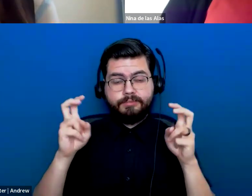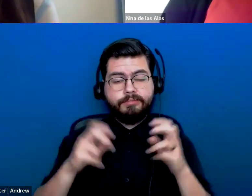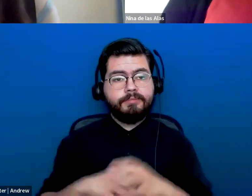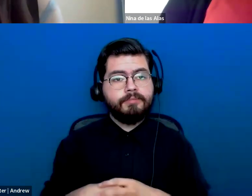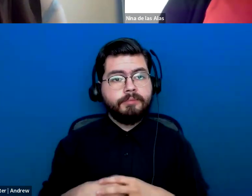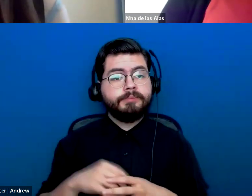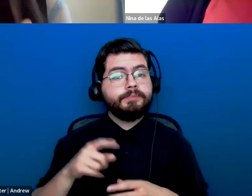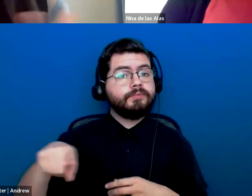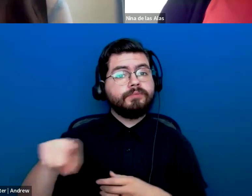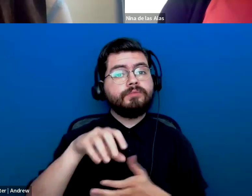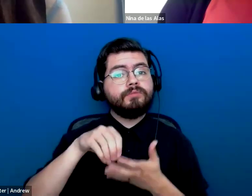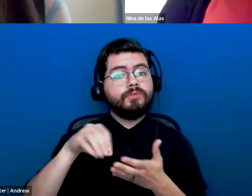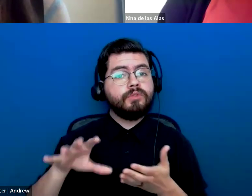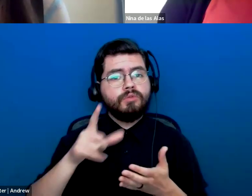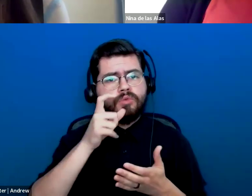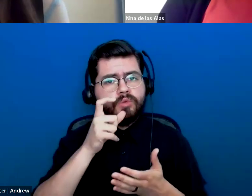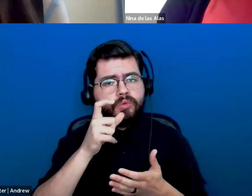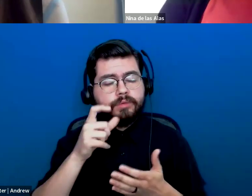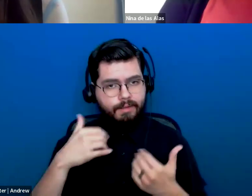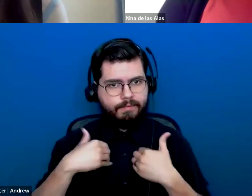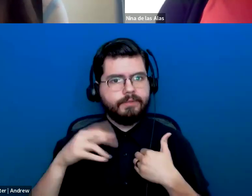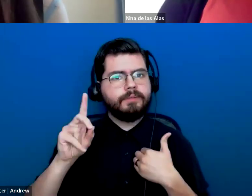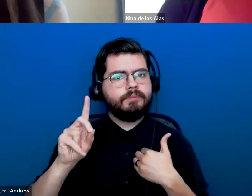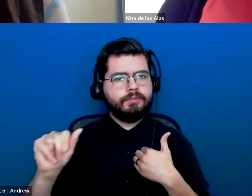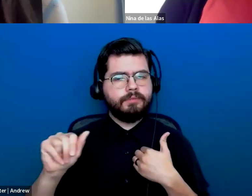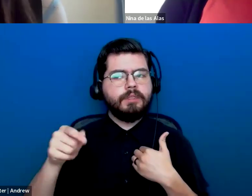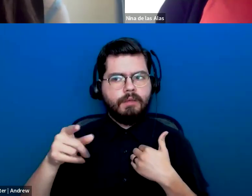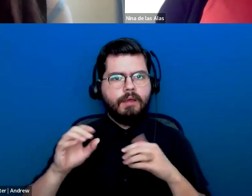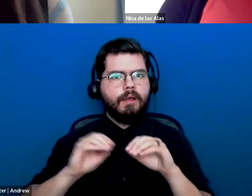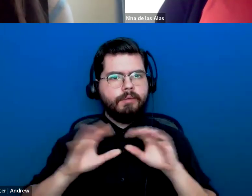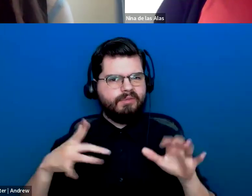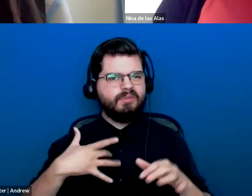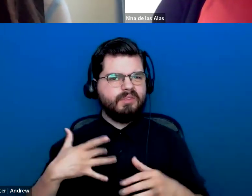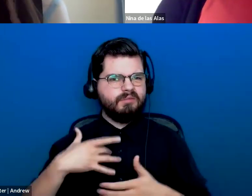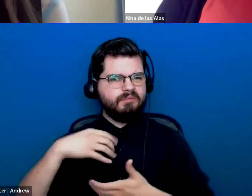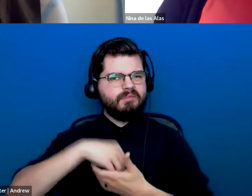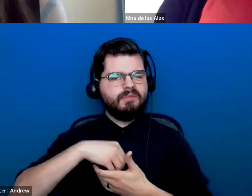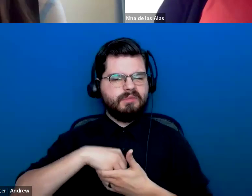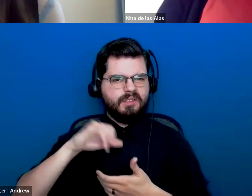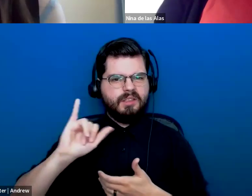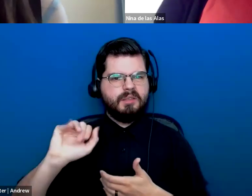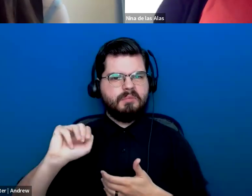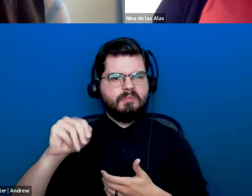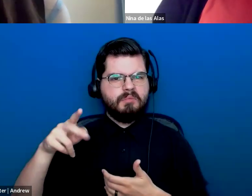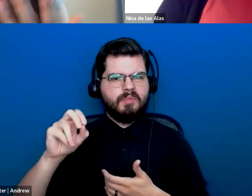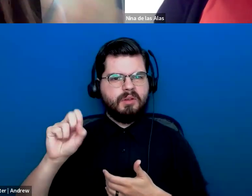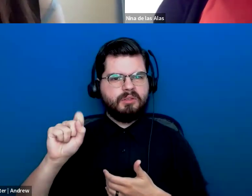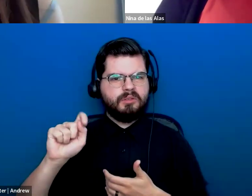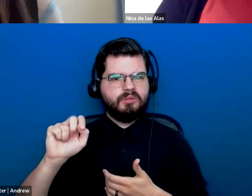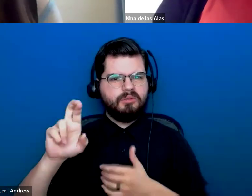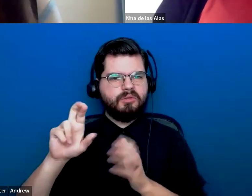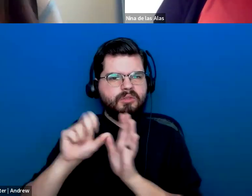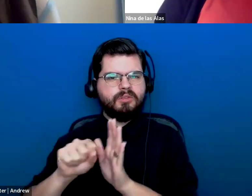students with disabilities, they also experience imposter syndrome, obviously, but for them, it can be even much stronger because